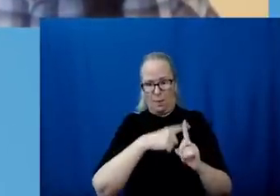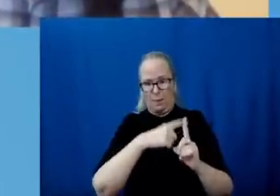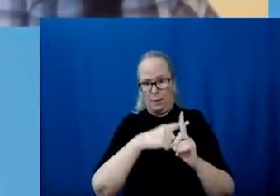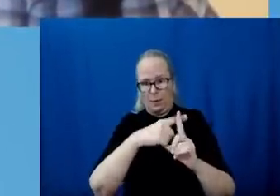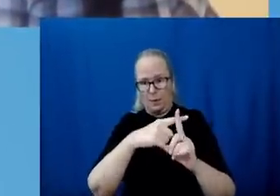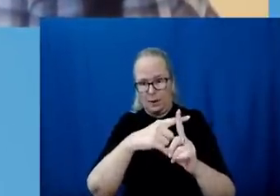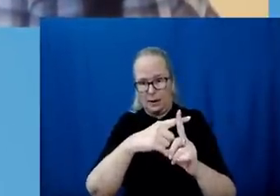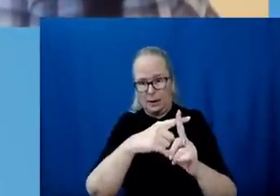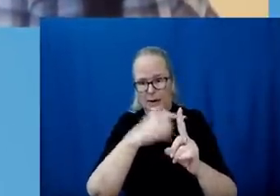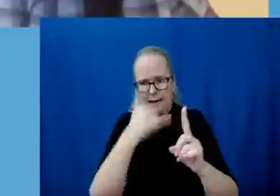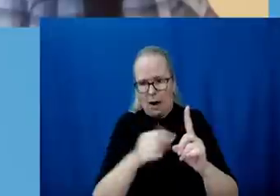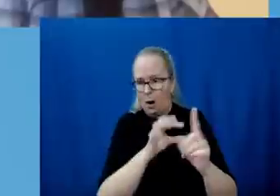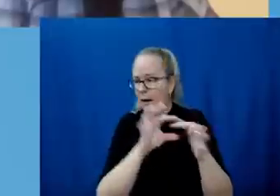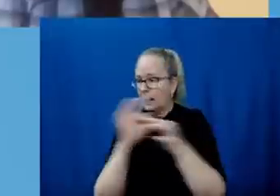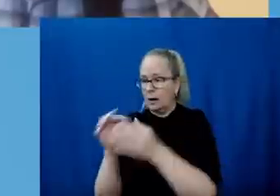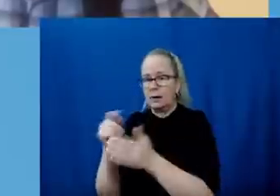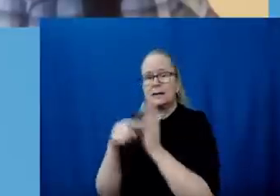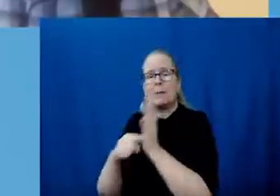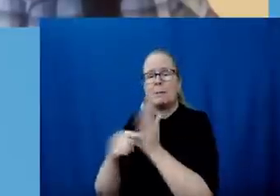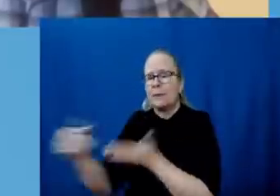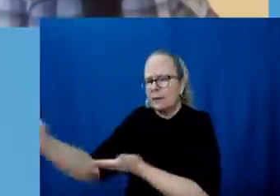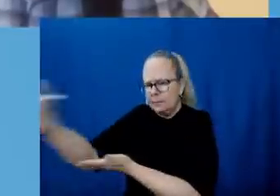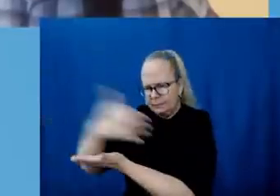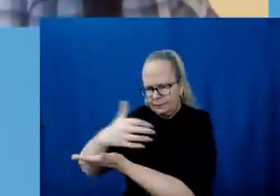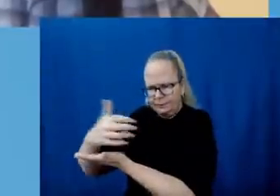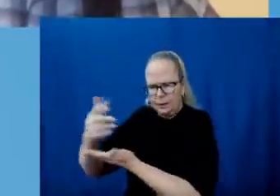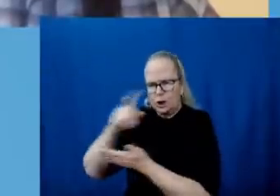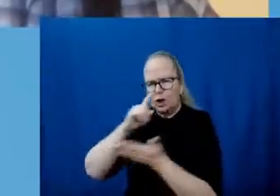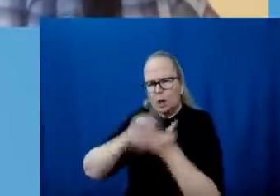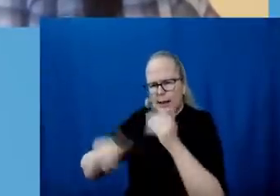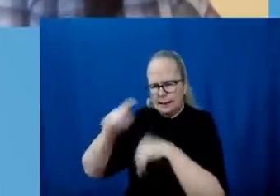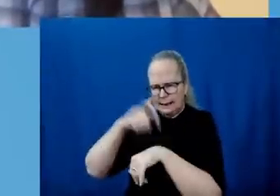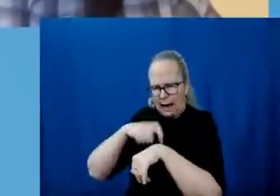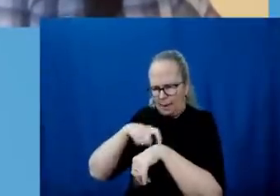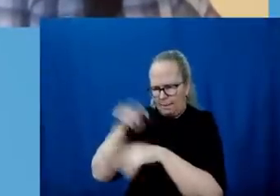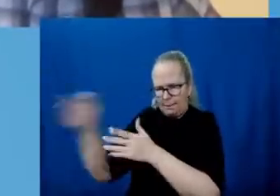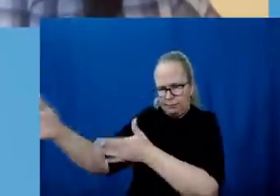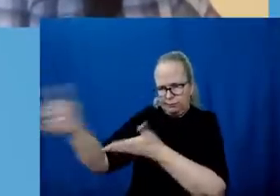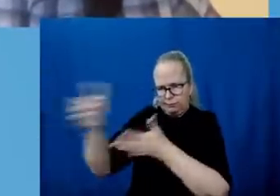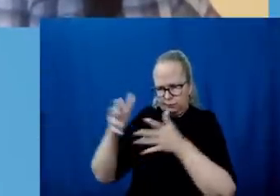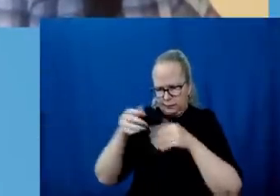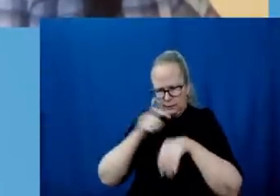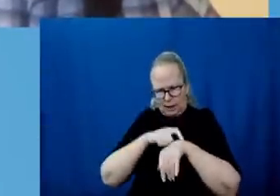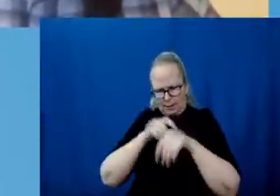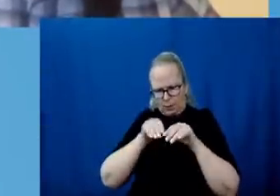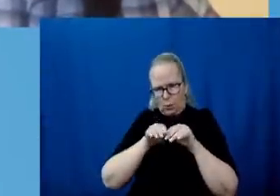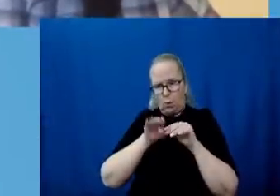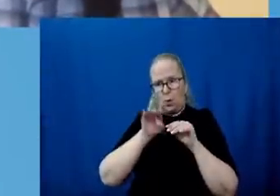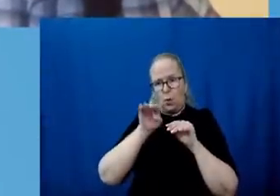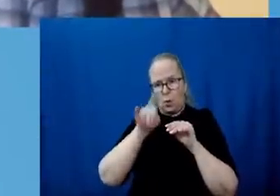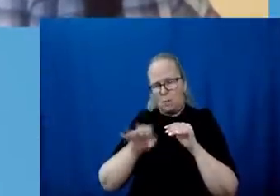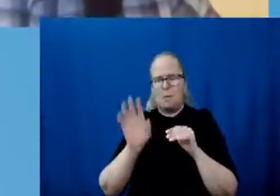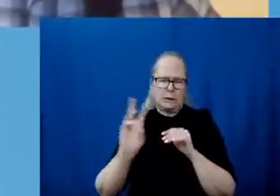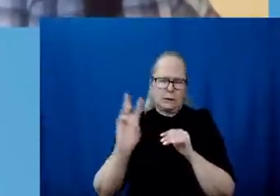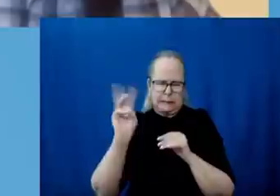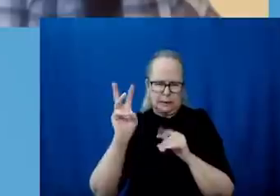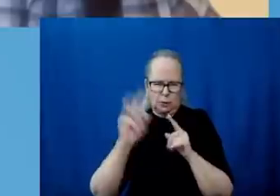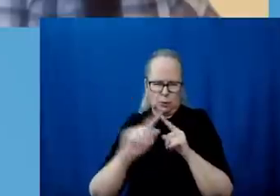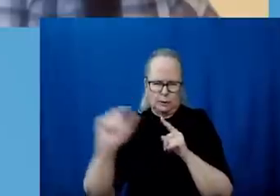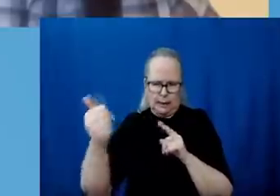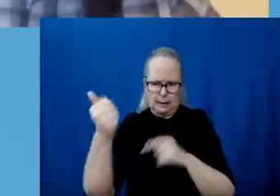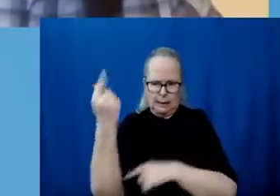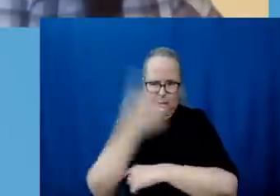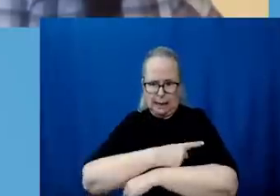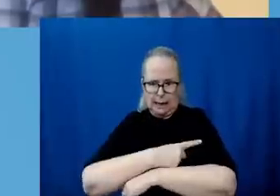in relation to when that sample was collected, and when we look at the arc over time, it's between different sites, it's